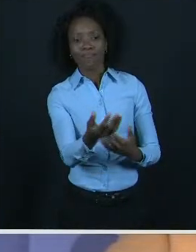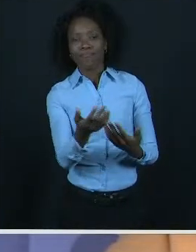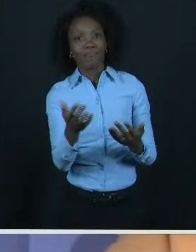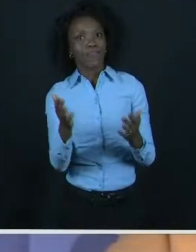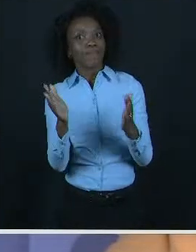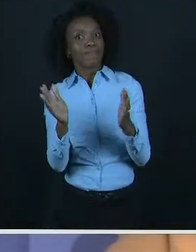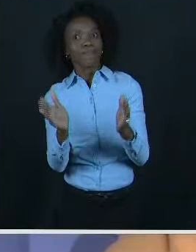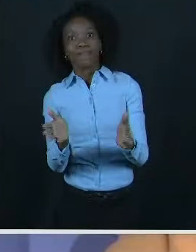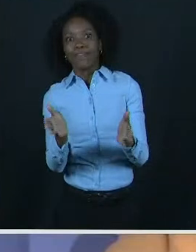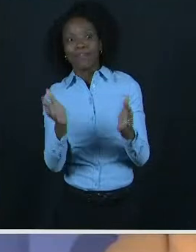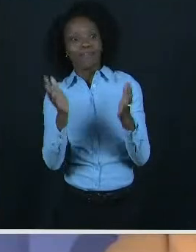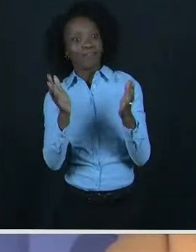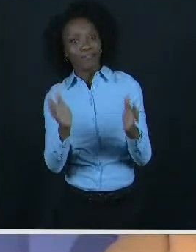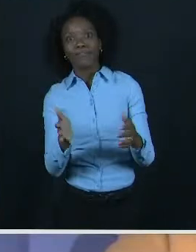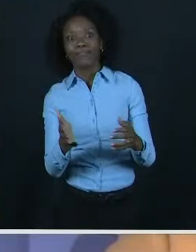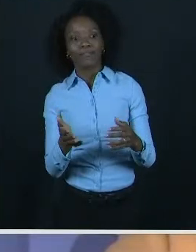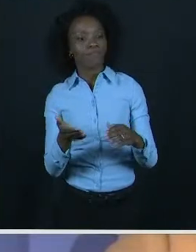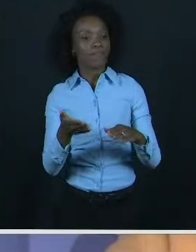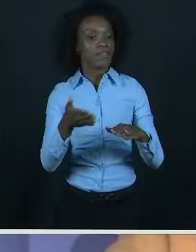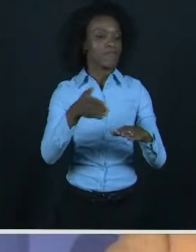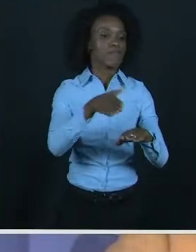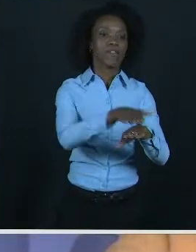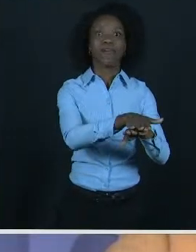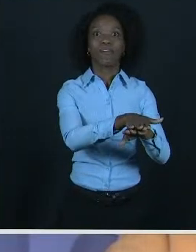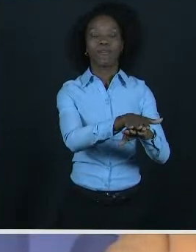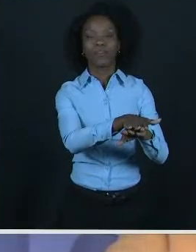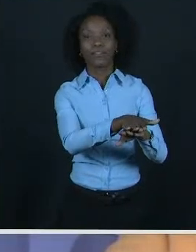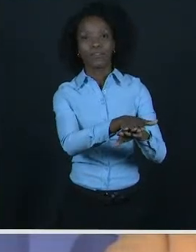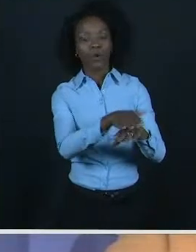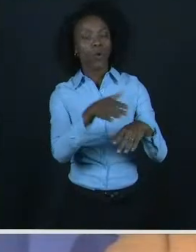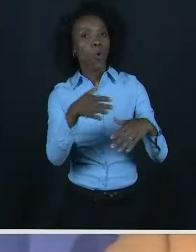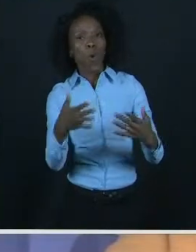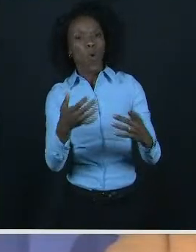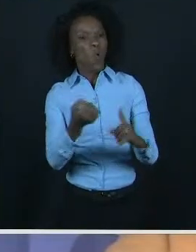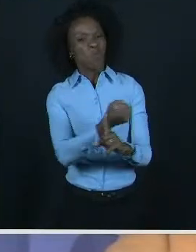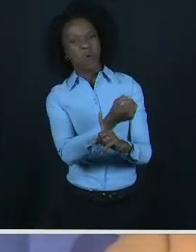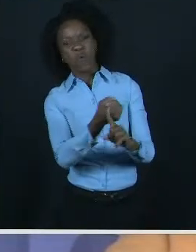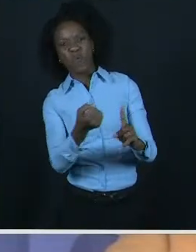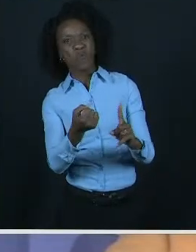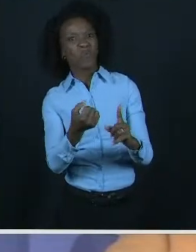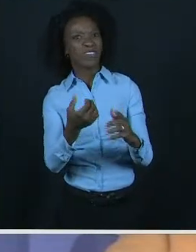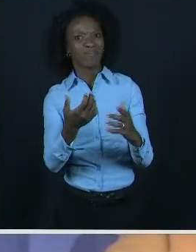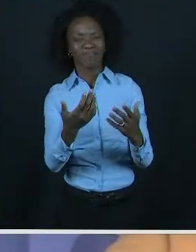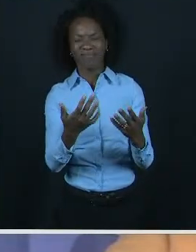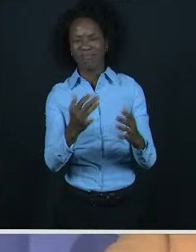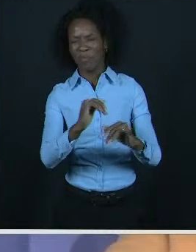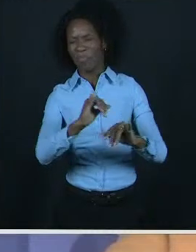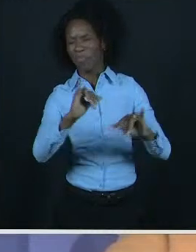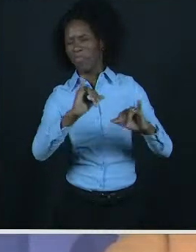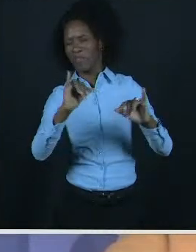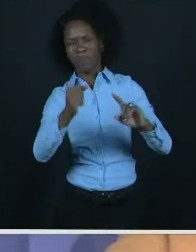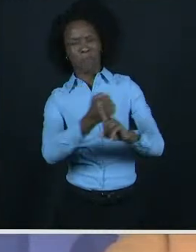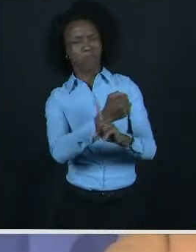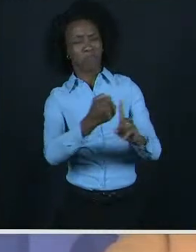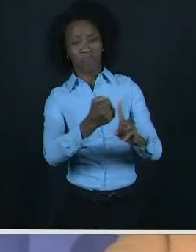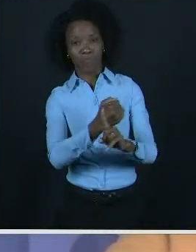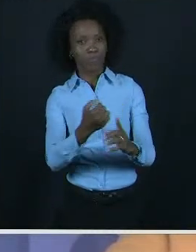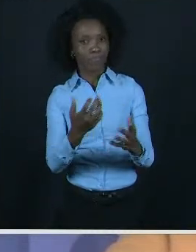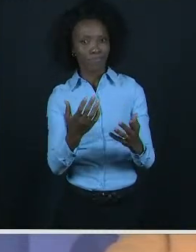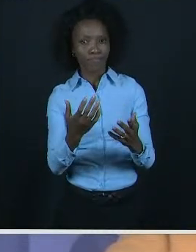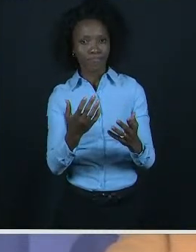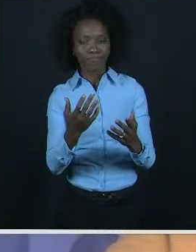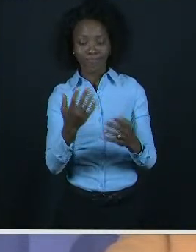has lost their life or been abused in the most horrendous manner.